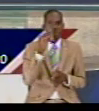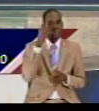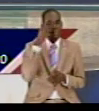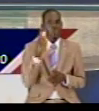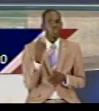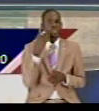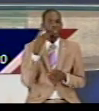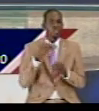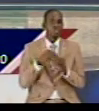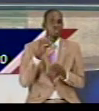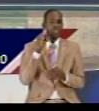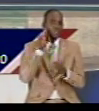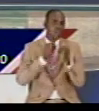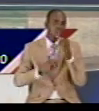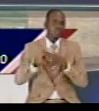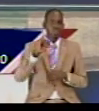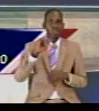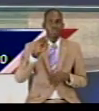Isaiah